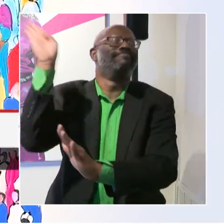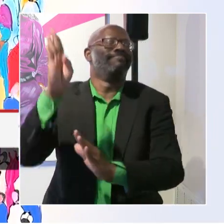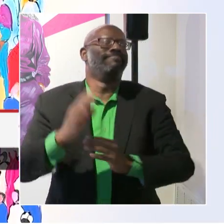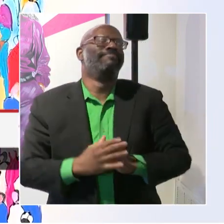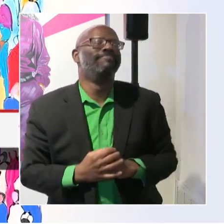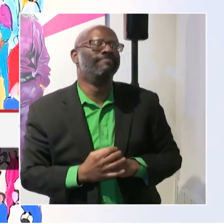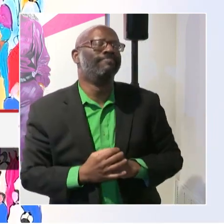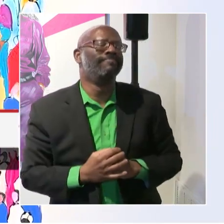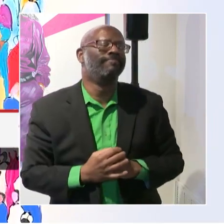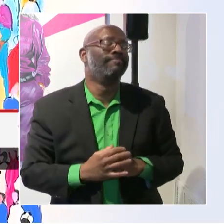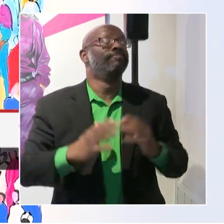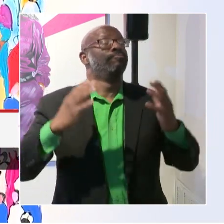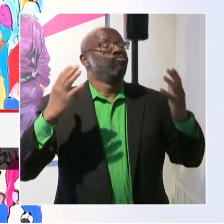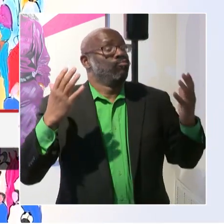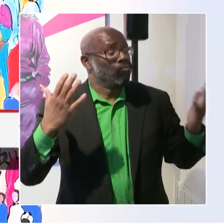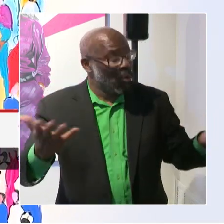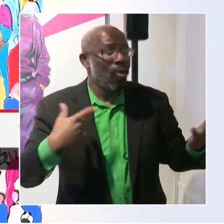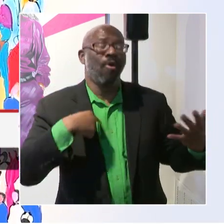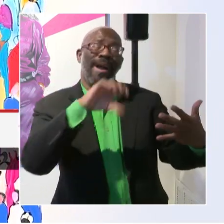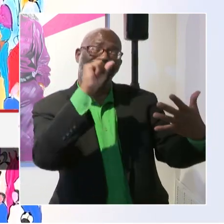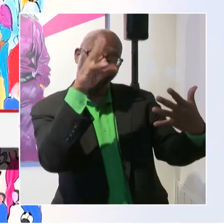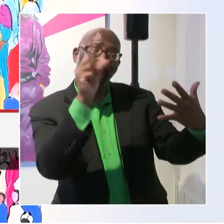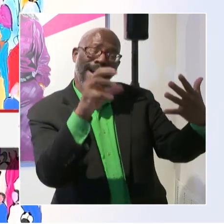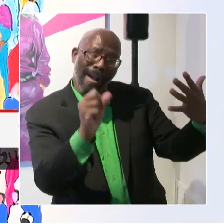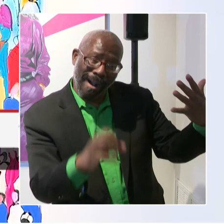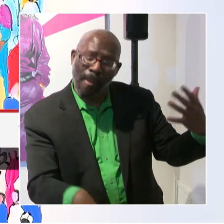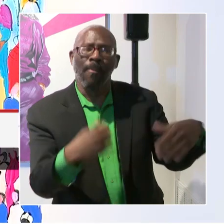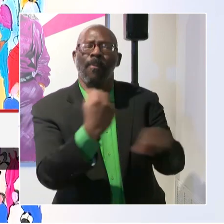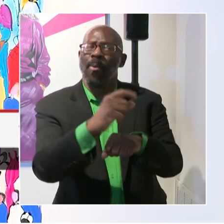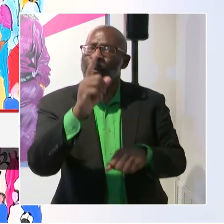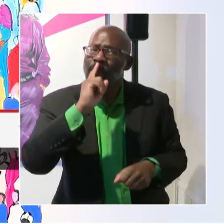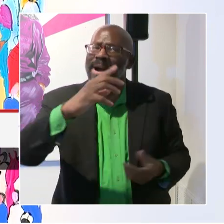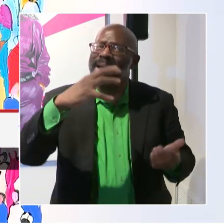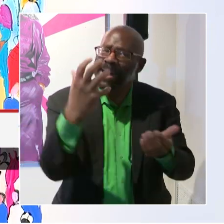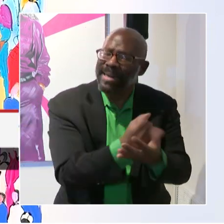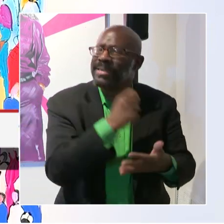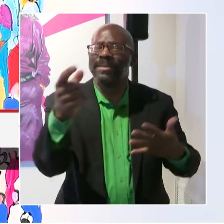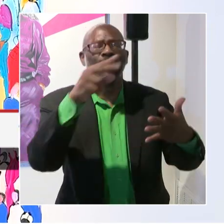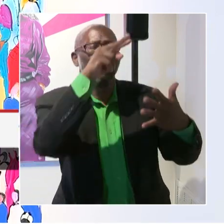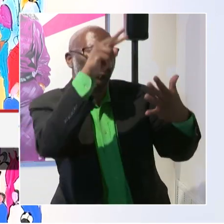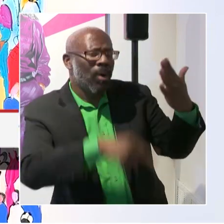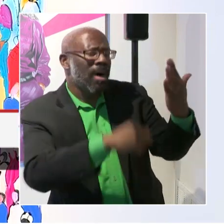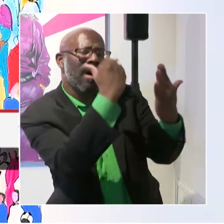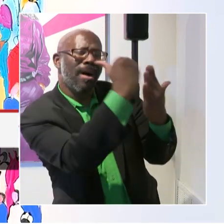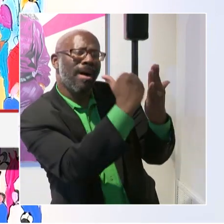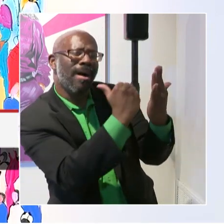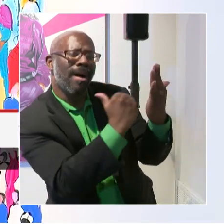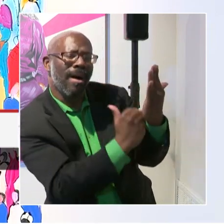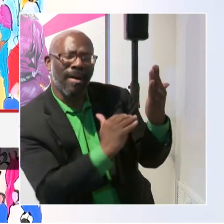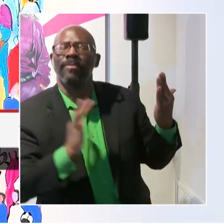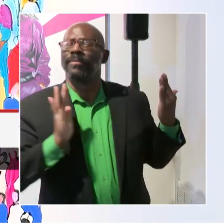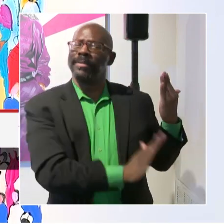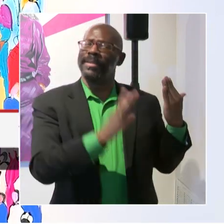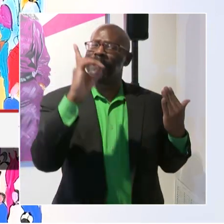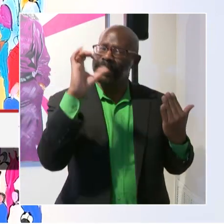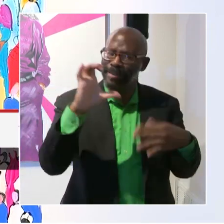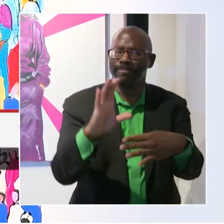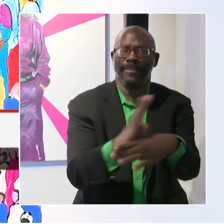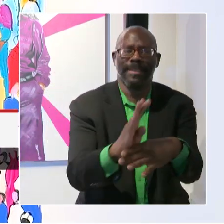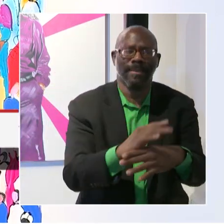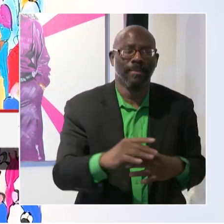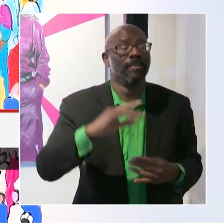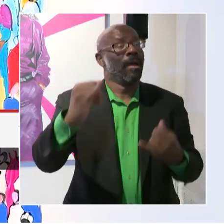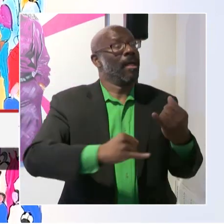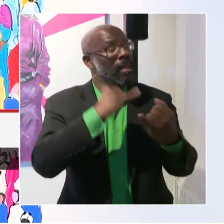So please, make sure to check out all of these incredible DC makers Finally, I want to emphasize how important this